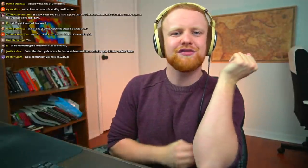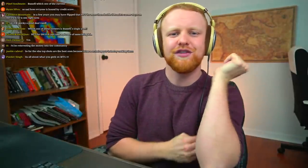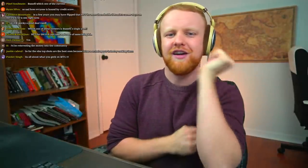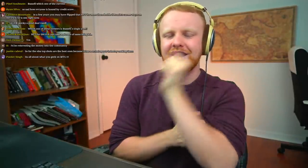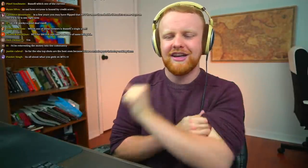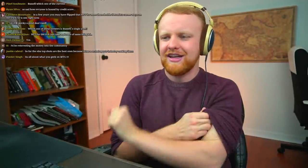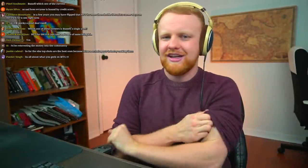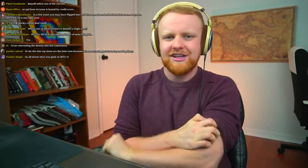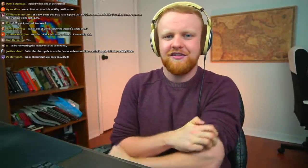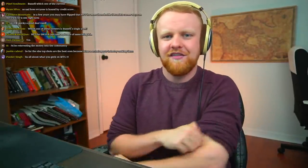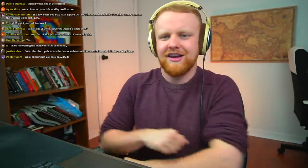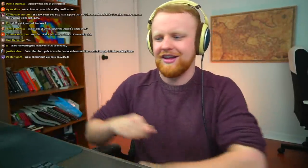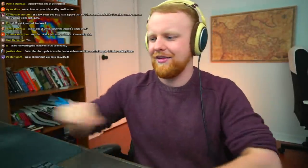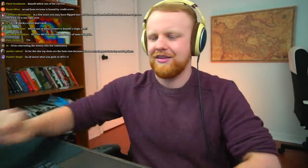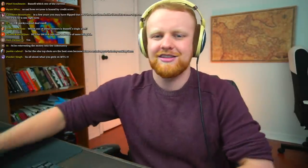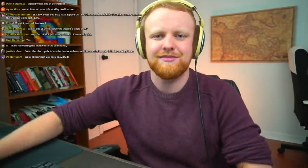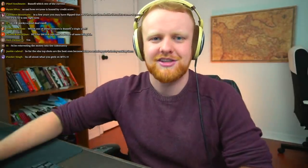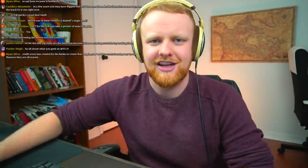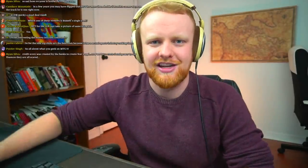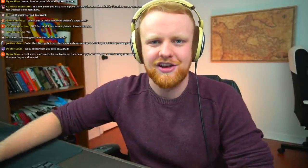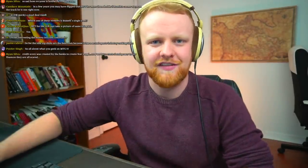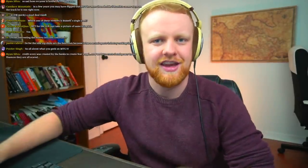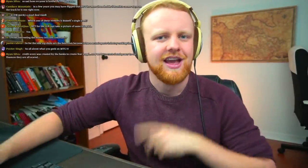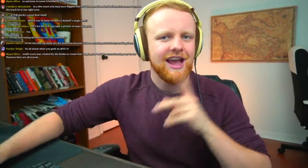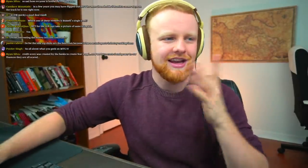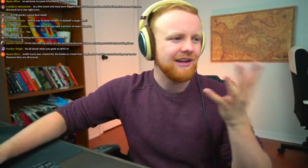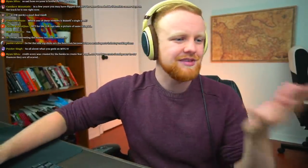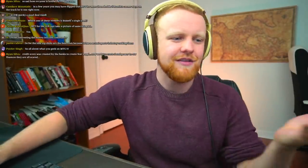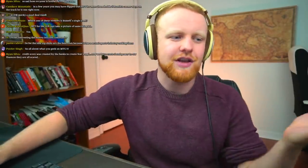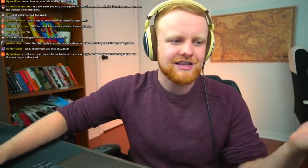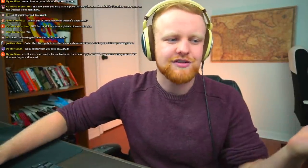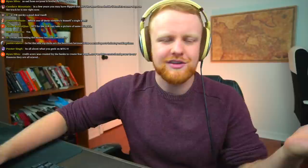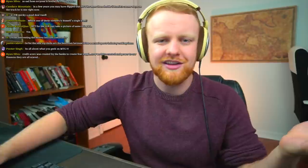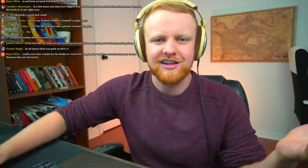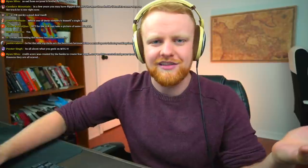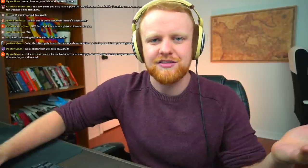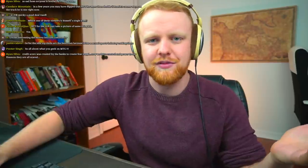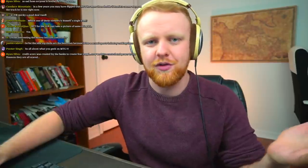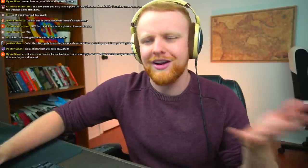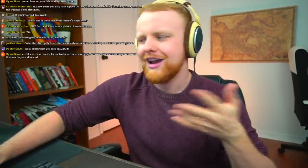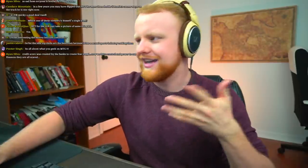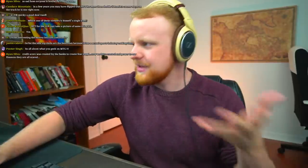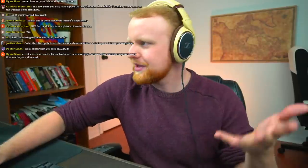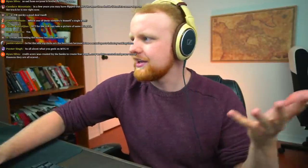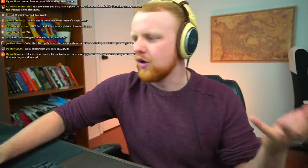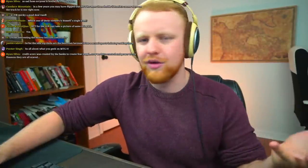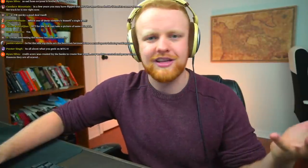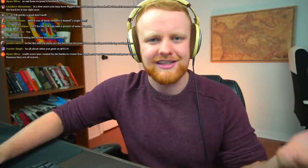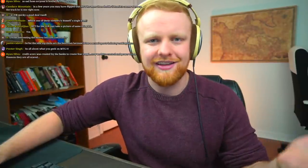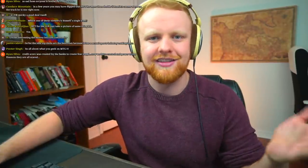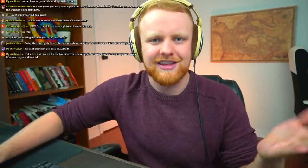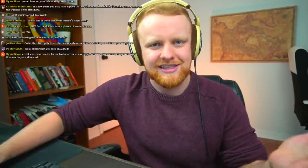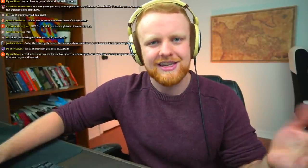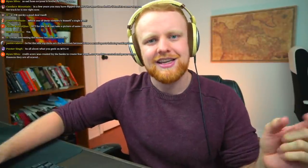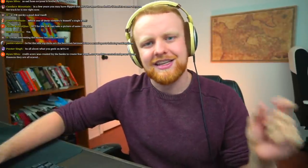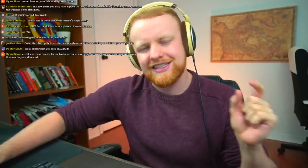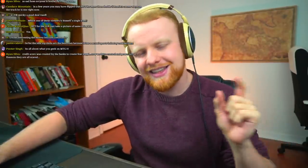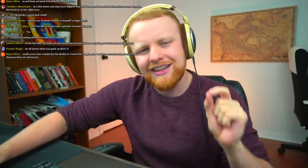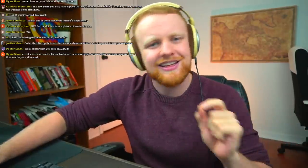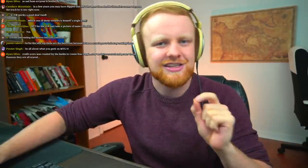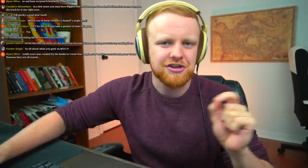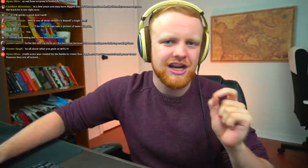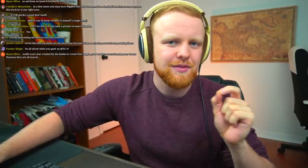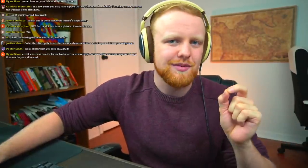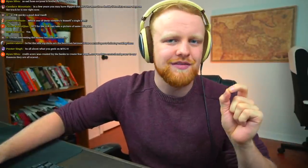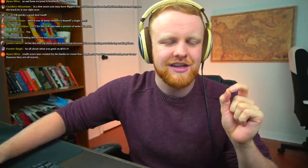some just for fun, because I'm such an NHL fan. And if you guys have tuned in on the live stream before, I typically only tell this